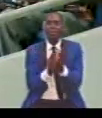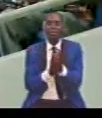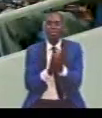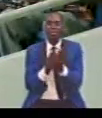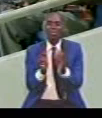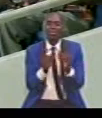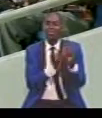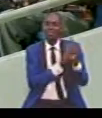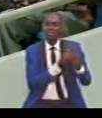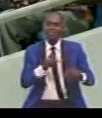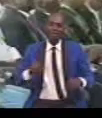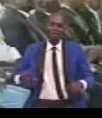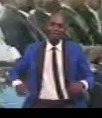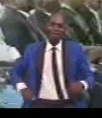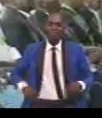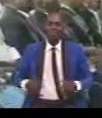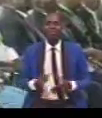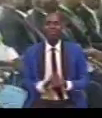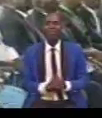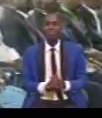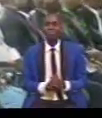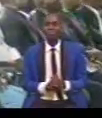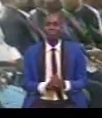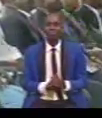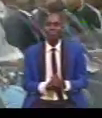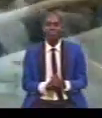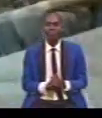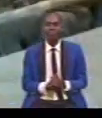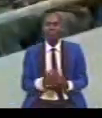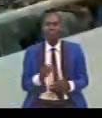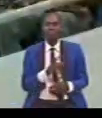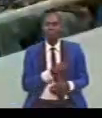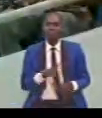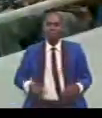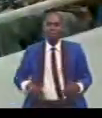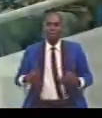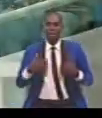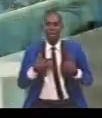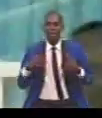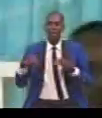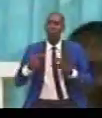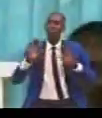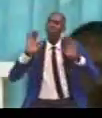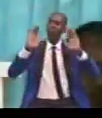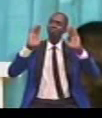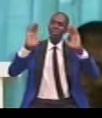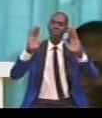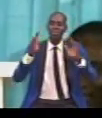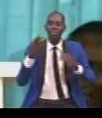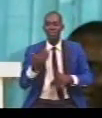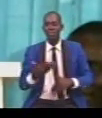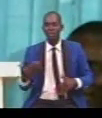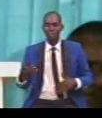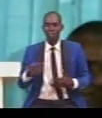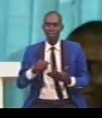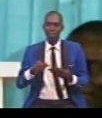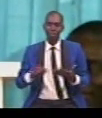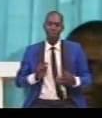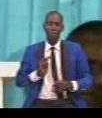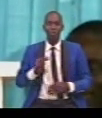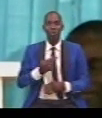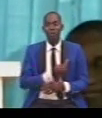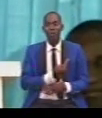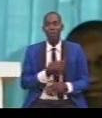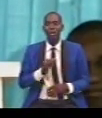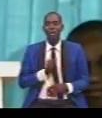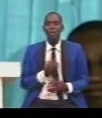Praise the Lord. The Lord has done marvelous, wonderful things in our midst. I